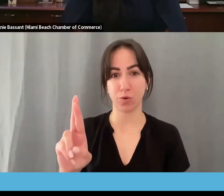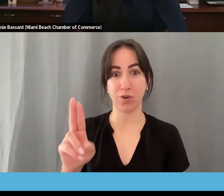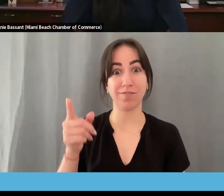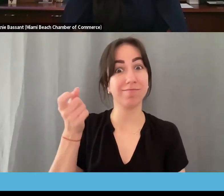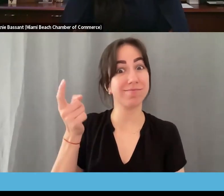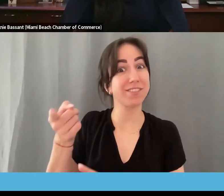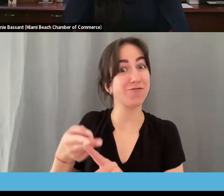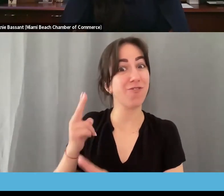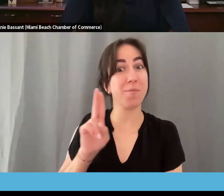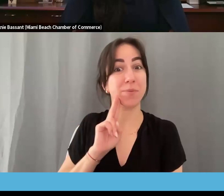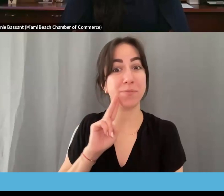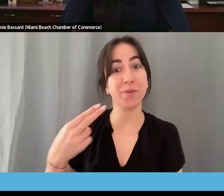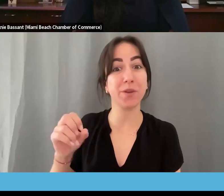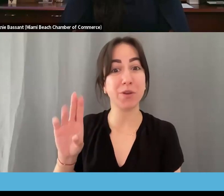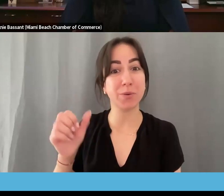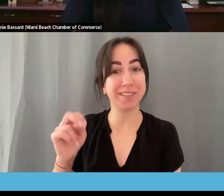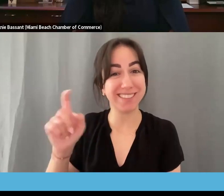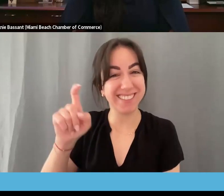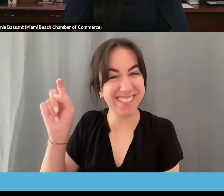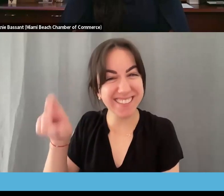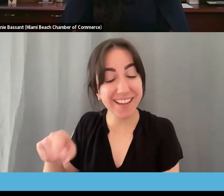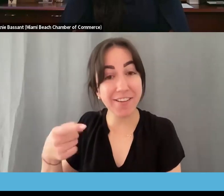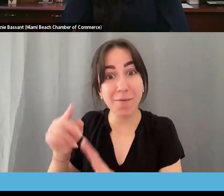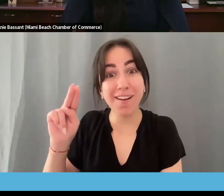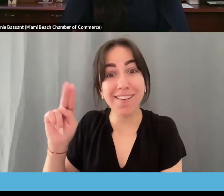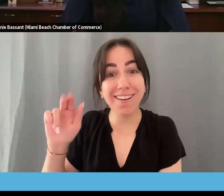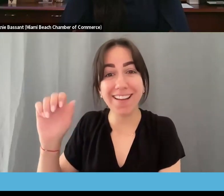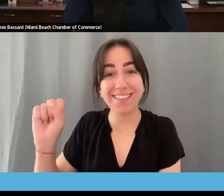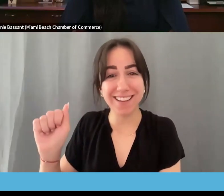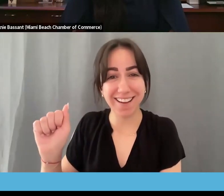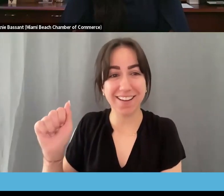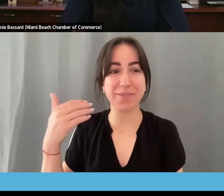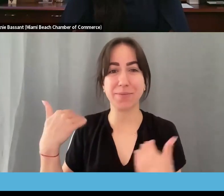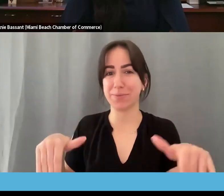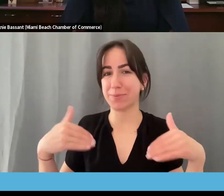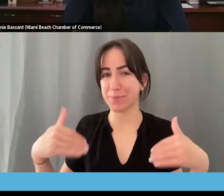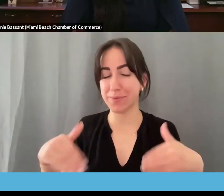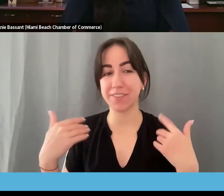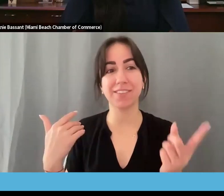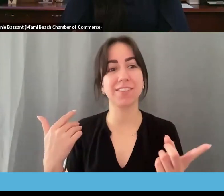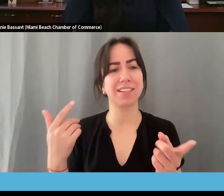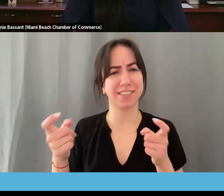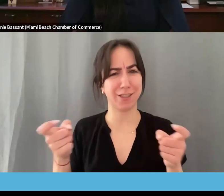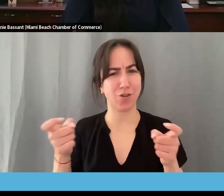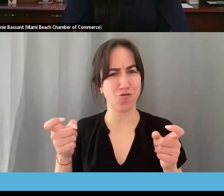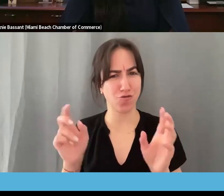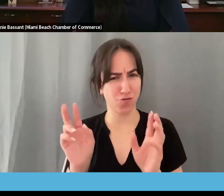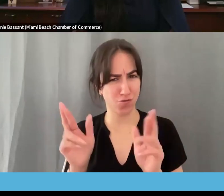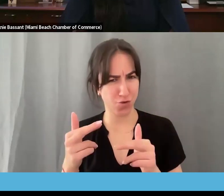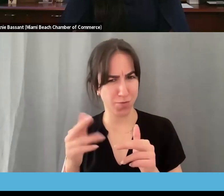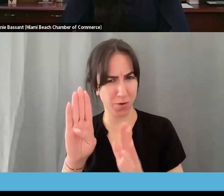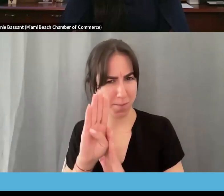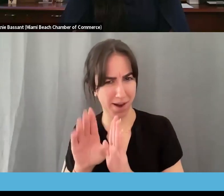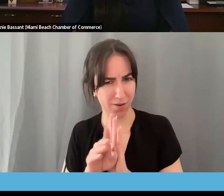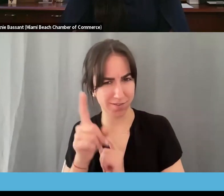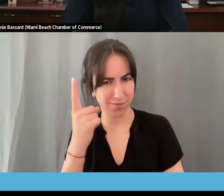from Houston, Texas, from NASA. She is actually, is that the control room in your background, Heidi,